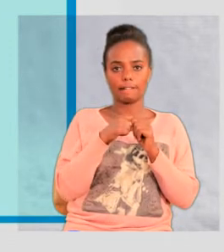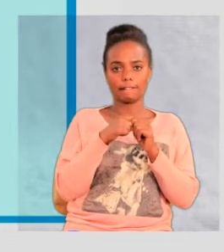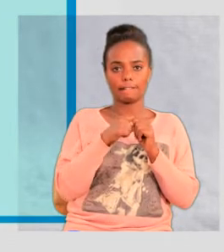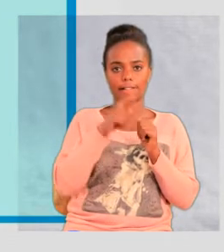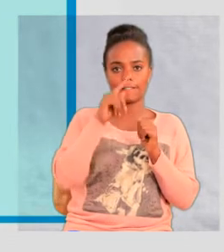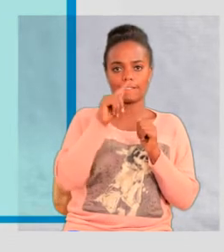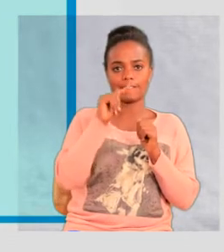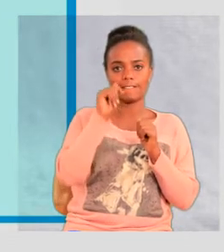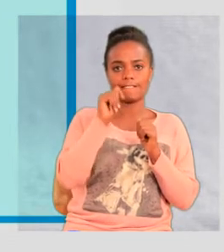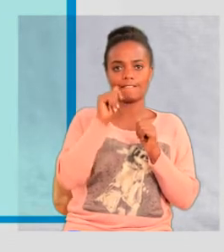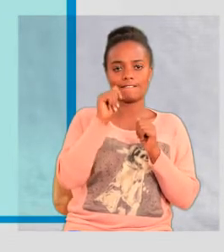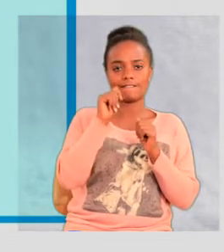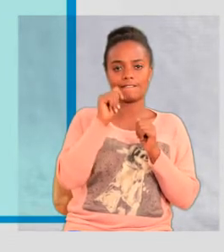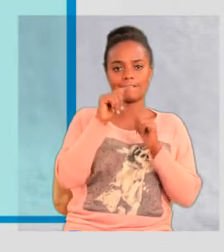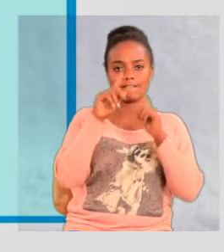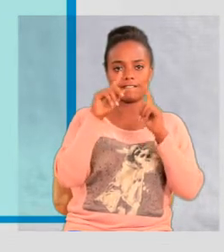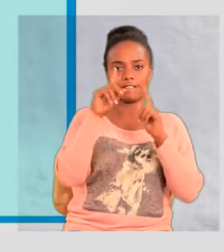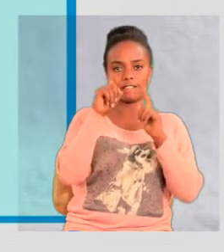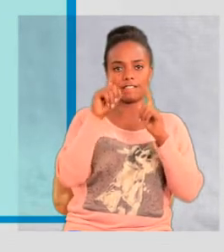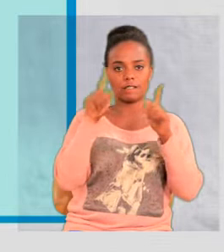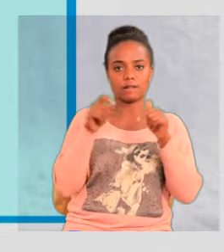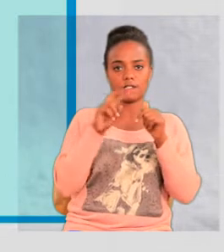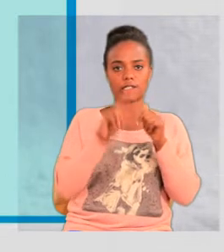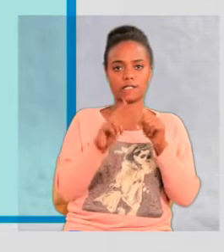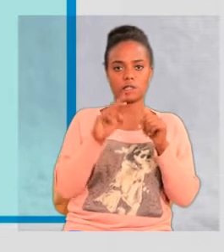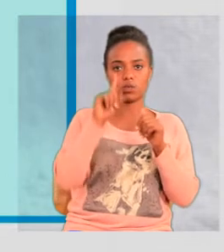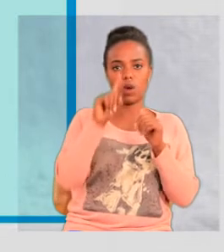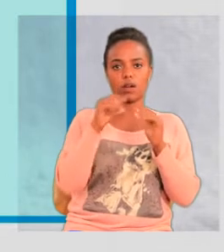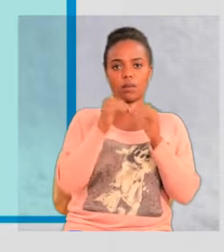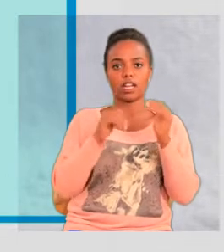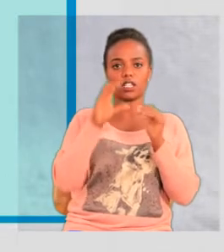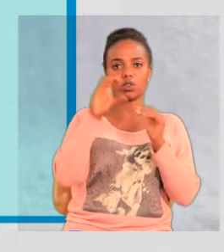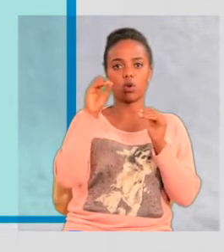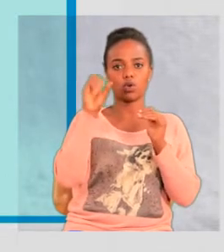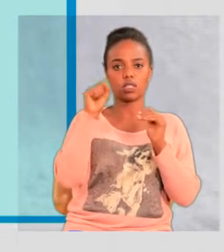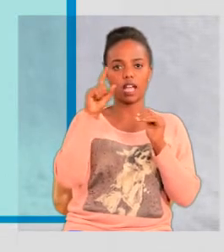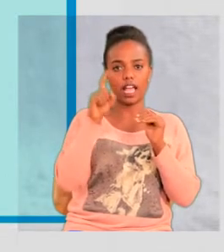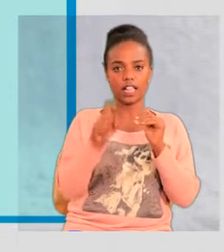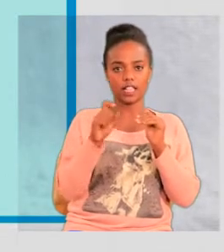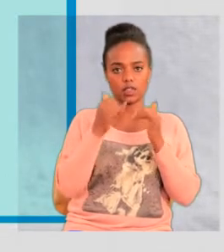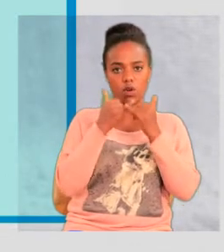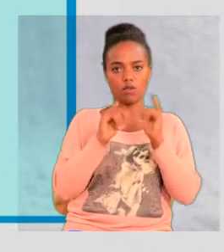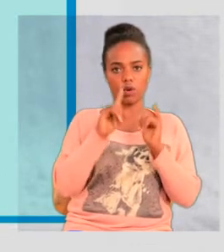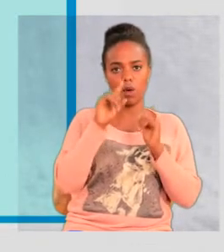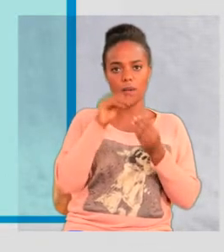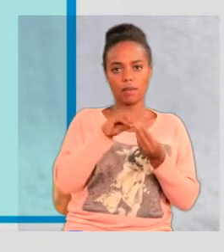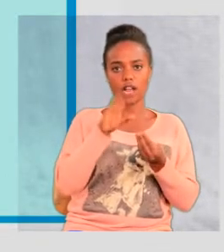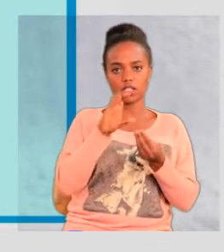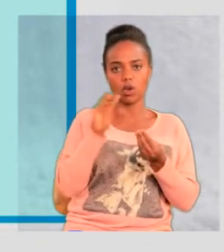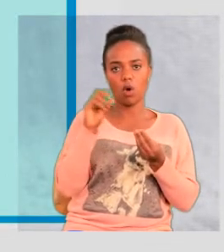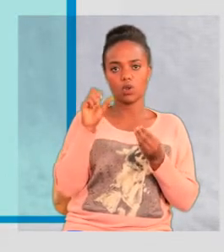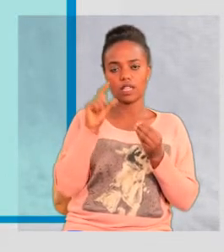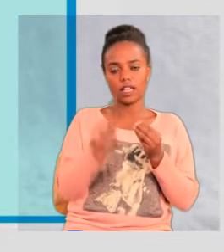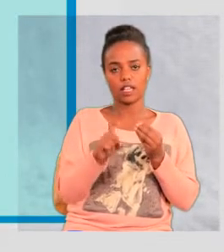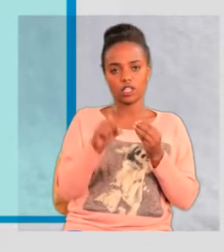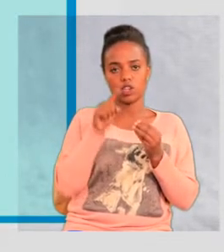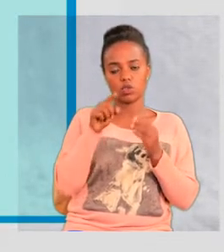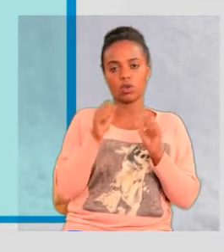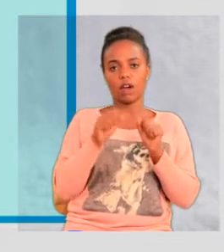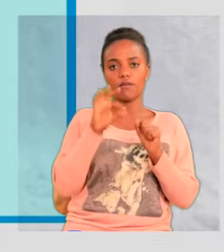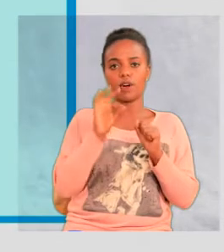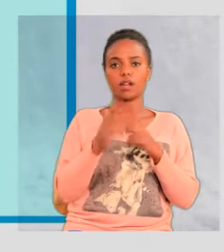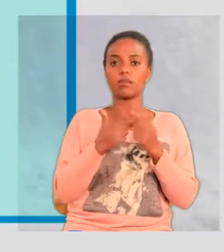Tan x over 2 is given by plus or minus the square root of 1 minus cos x over 1 plus cos x. You can find this one